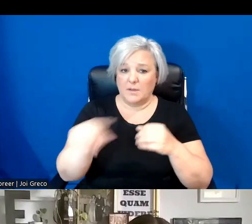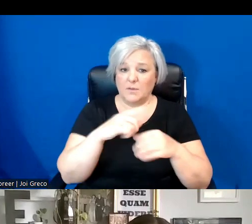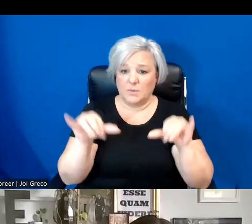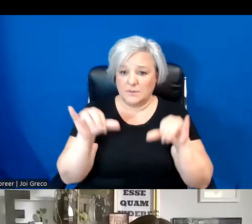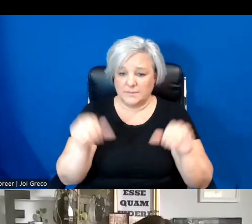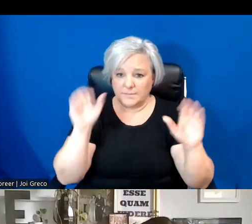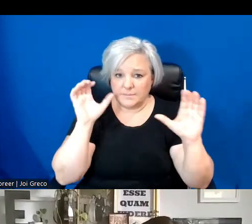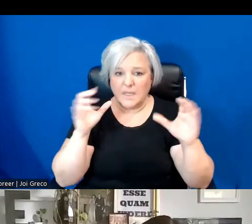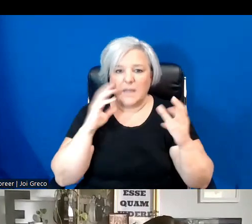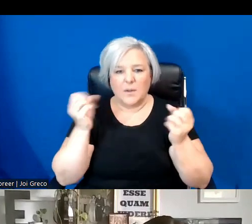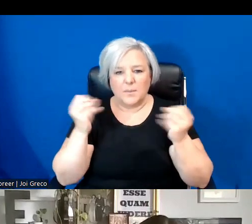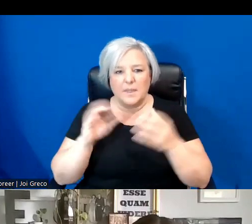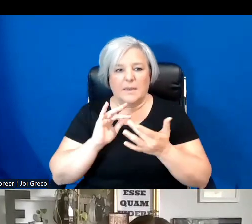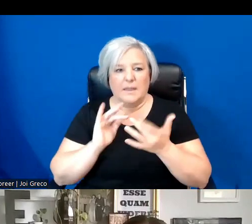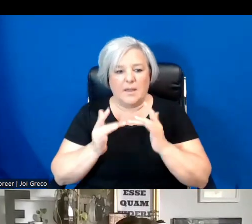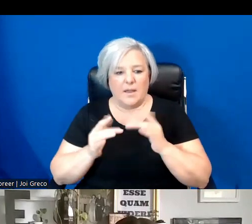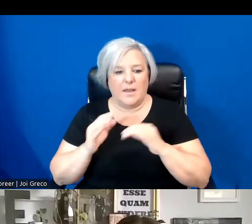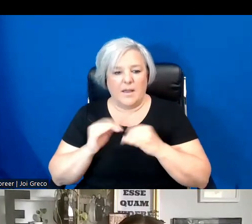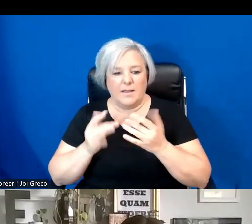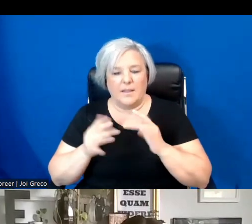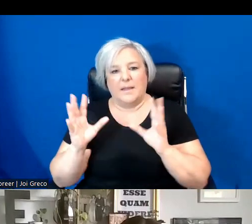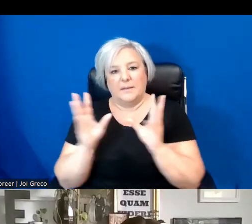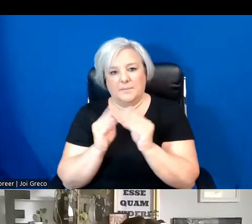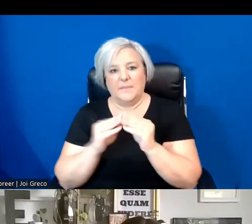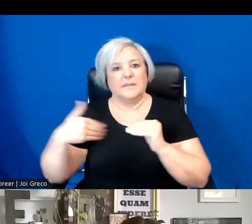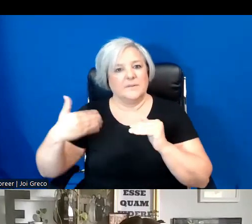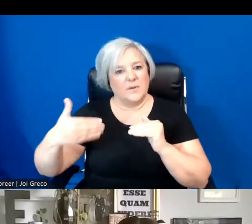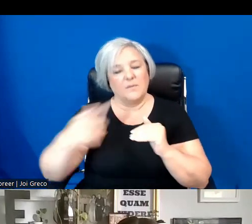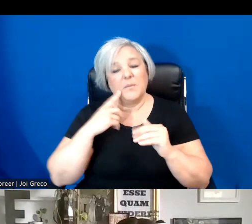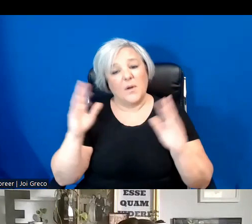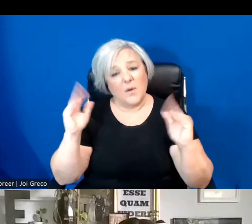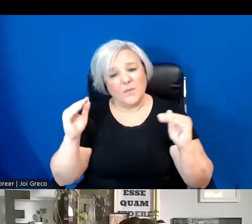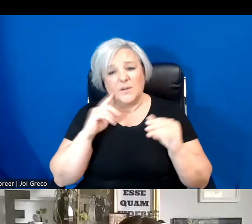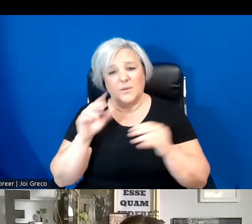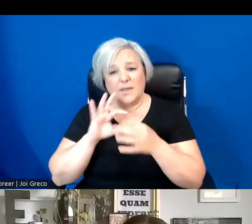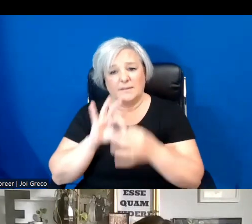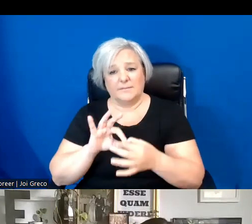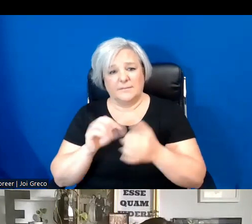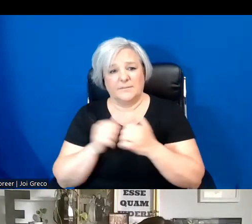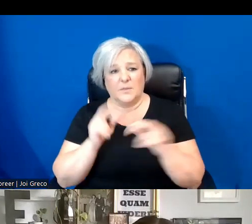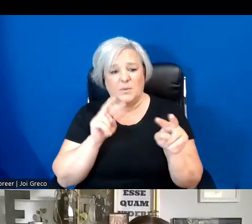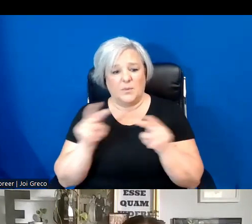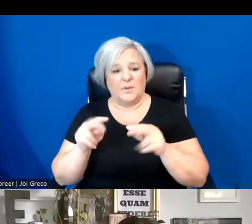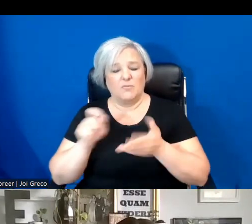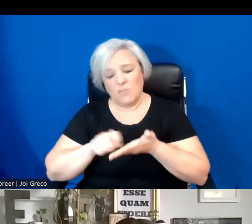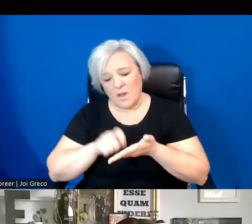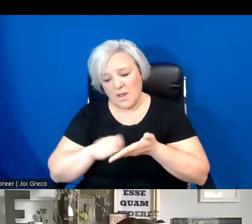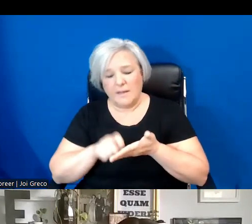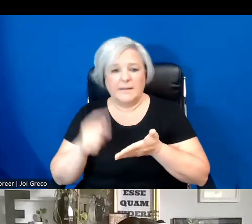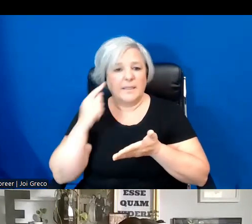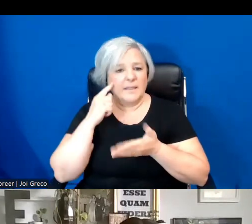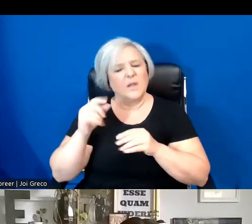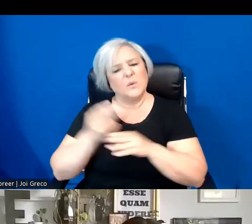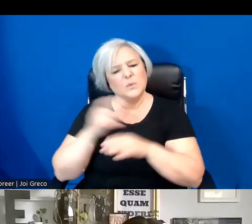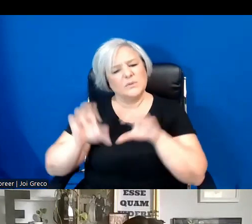I know we do lots of online meetings, quite a lot, but hopefully you'll be able to stay present, write things down, and please use the chat. If